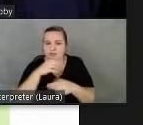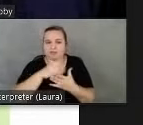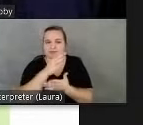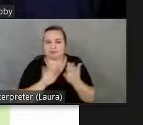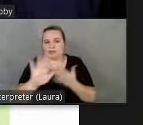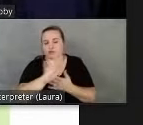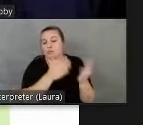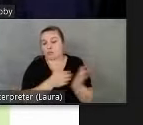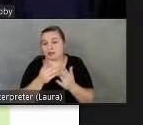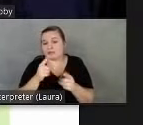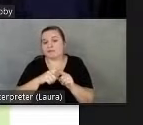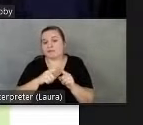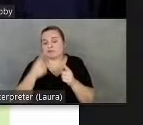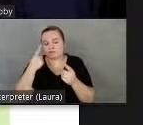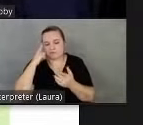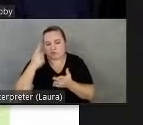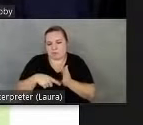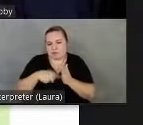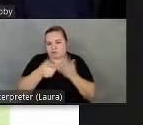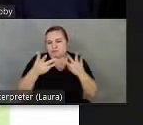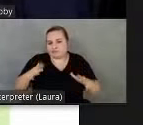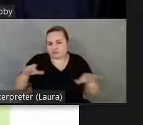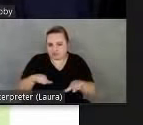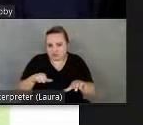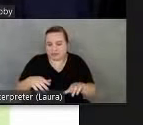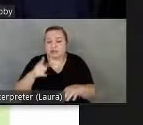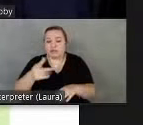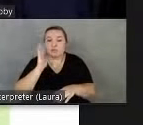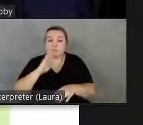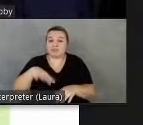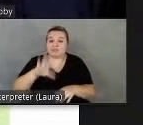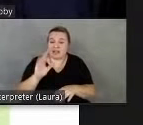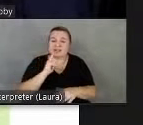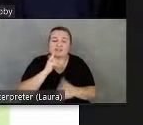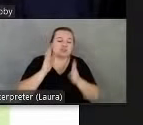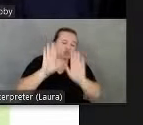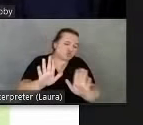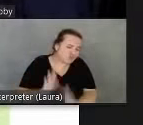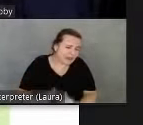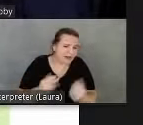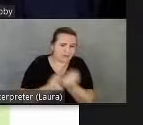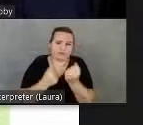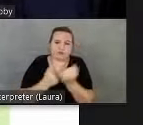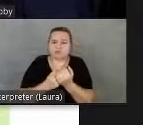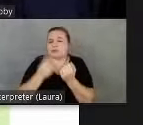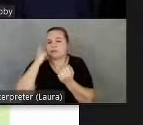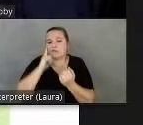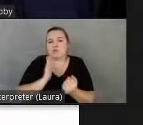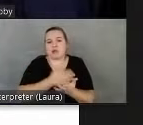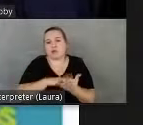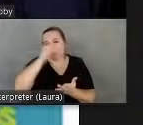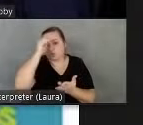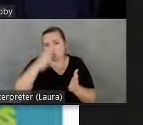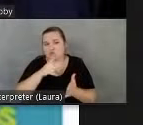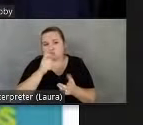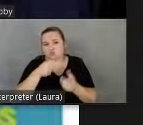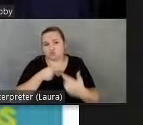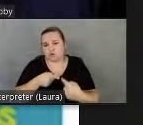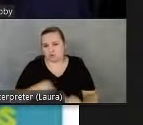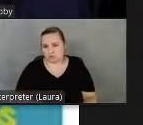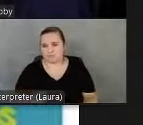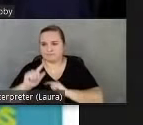for what you already do. And I think you'll find it's a great reinforcement, a great support for our learners that struggle.